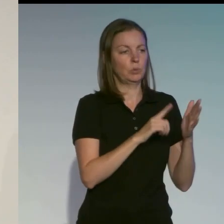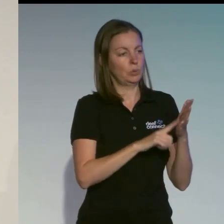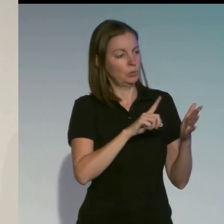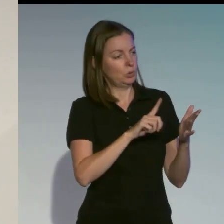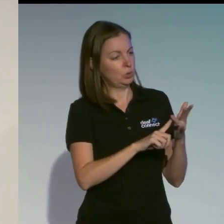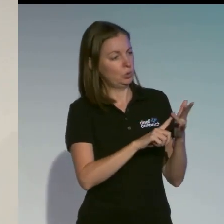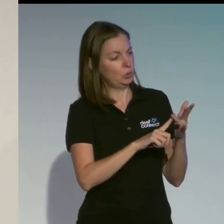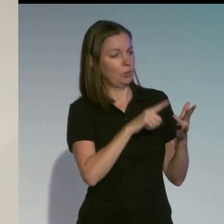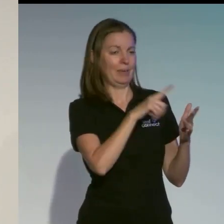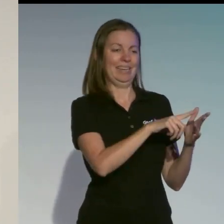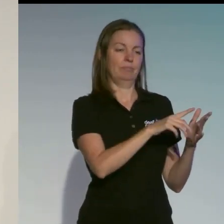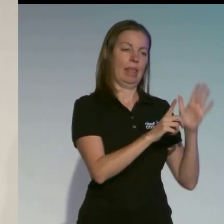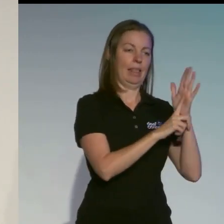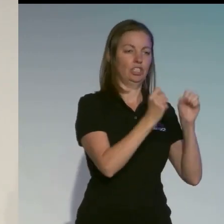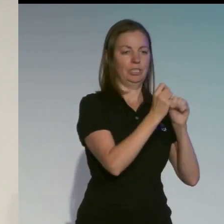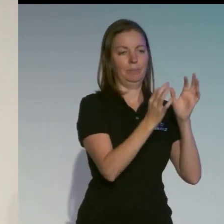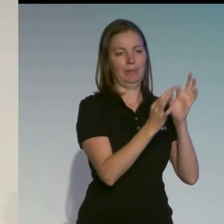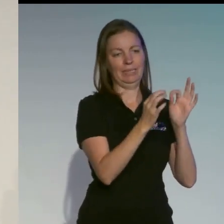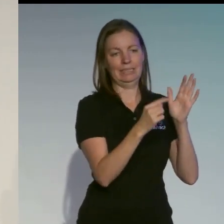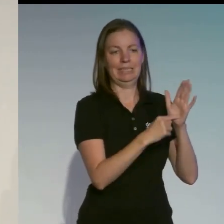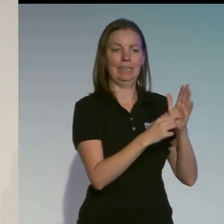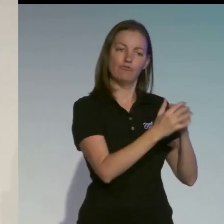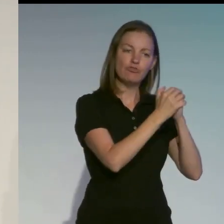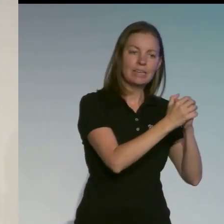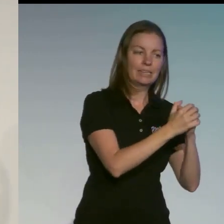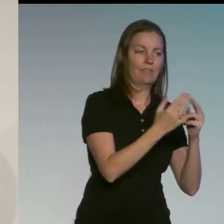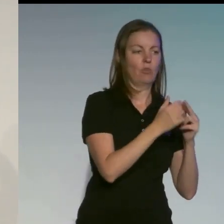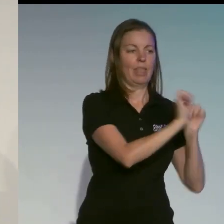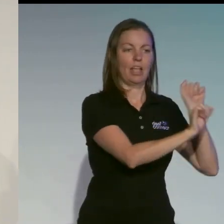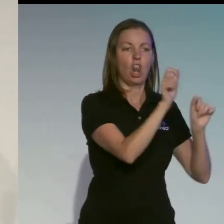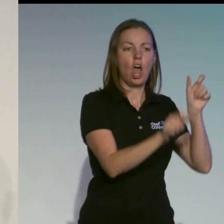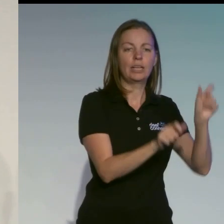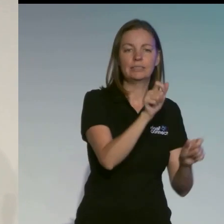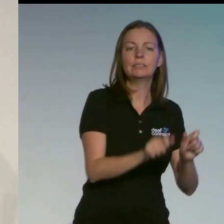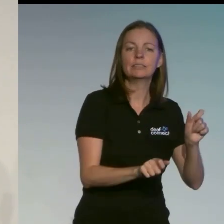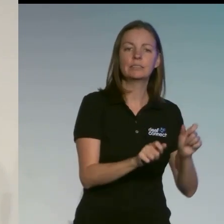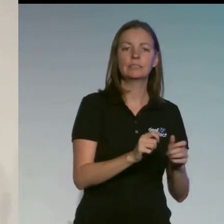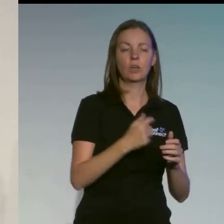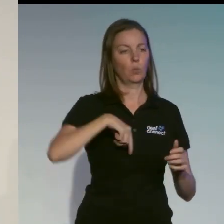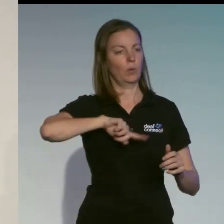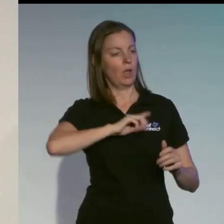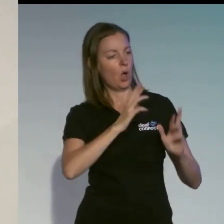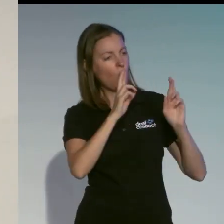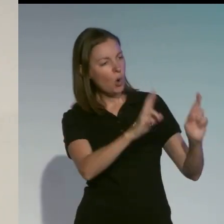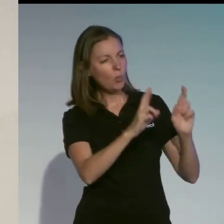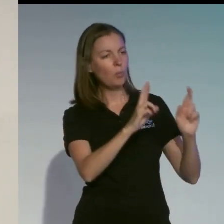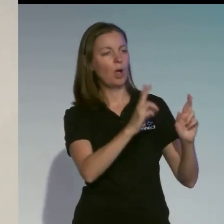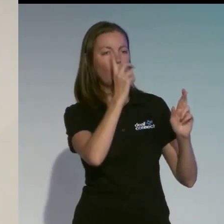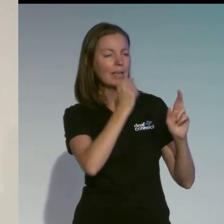to be LGBT friendly to the clients. And this way we hope that we can reach